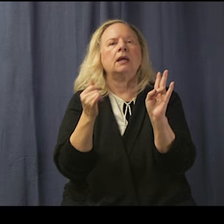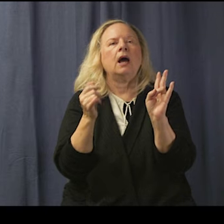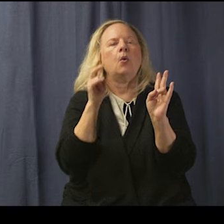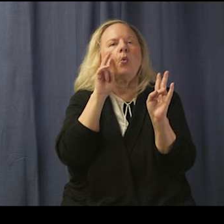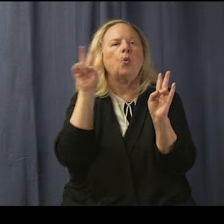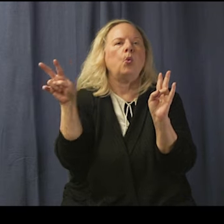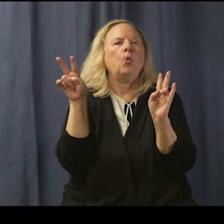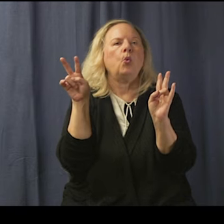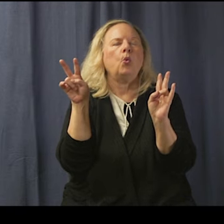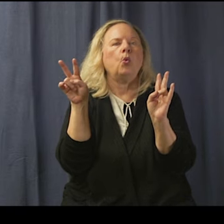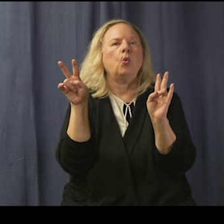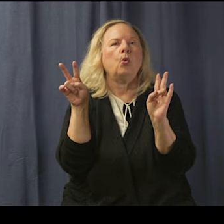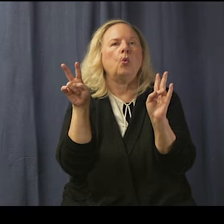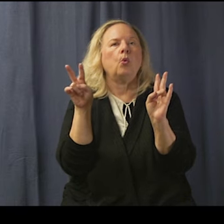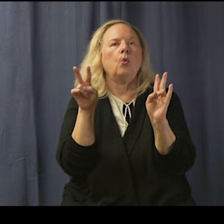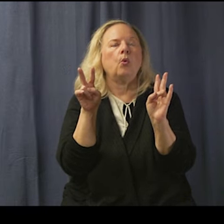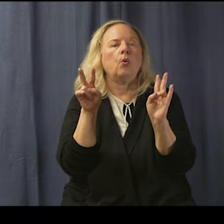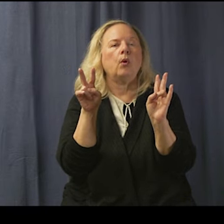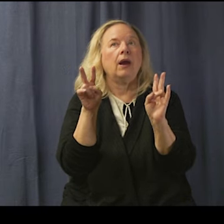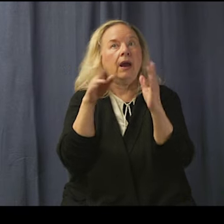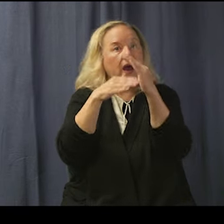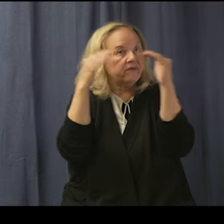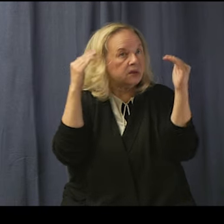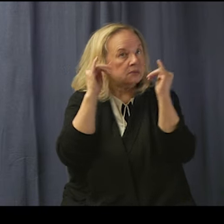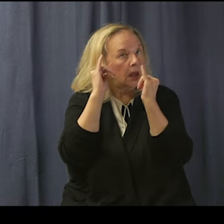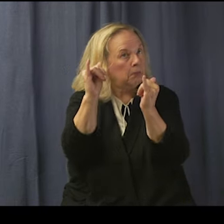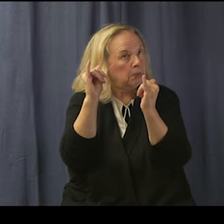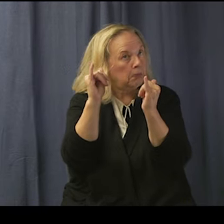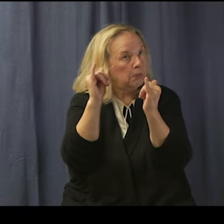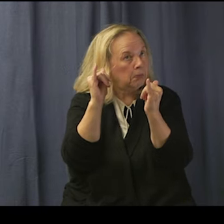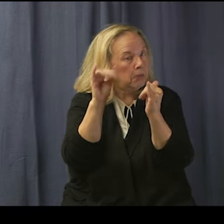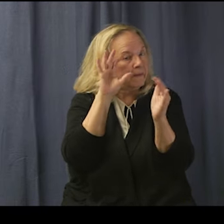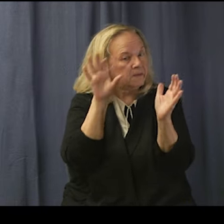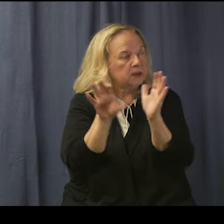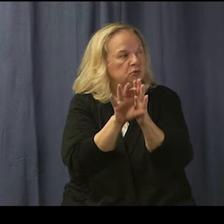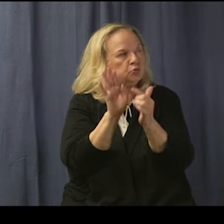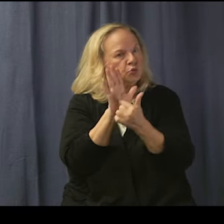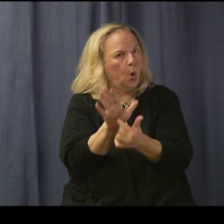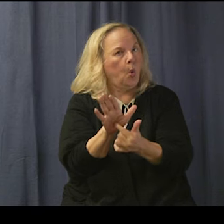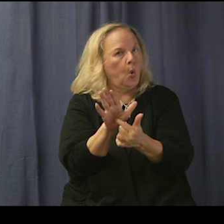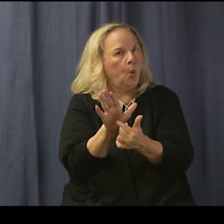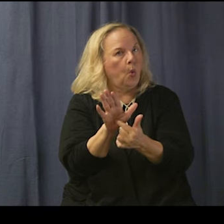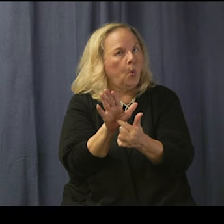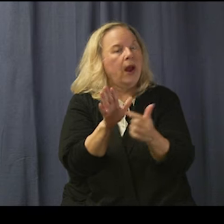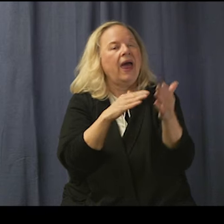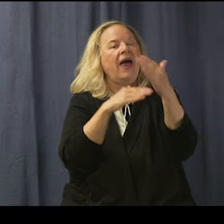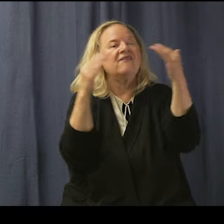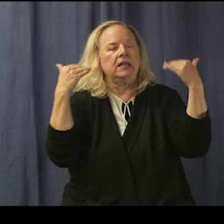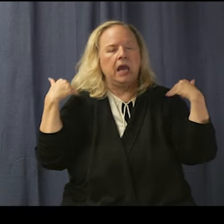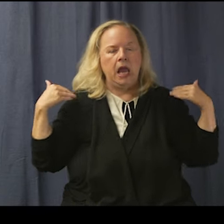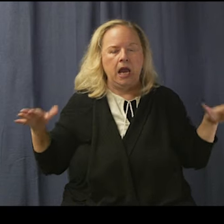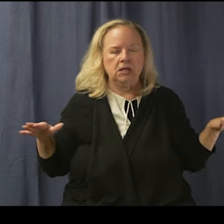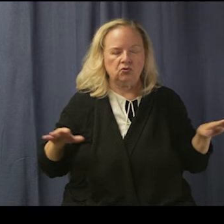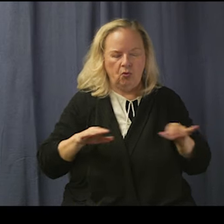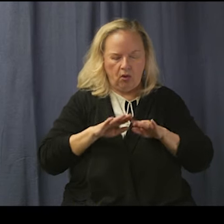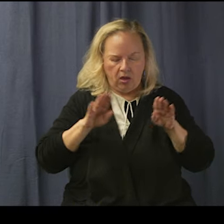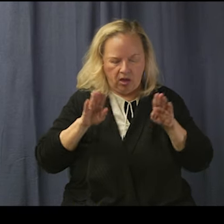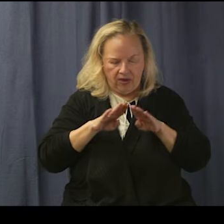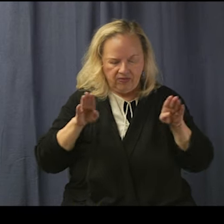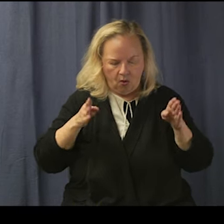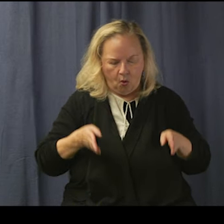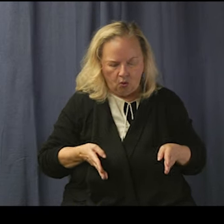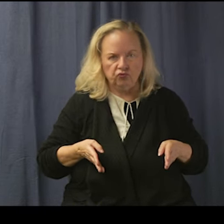see if they do this up in heaven. I have another picture here of the heavenly angel at the altar of